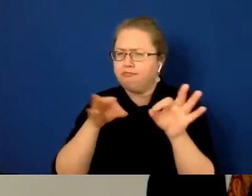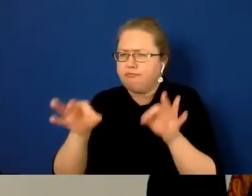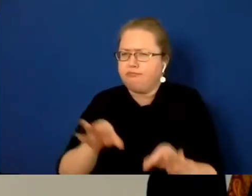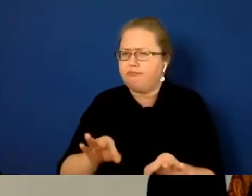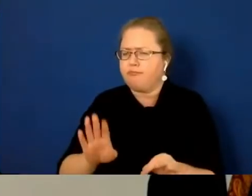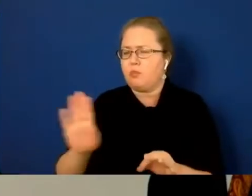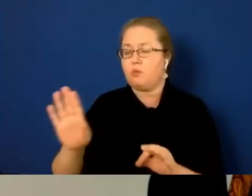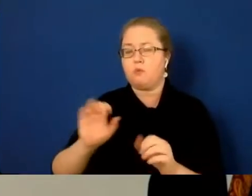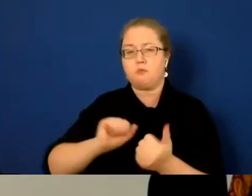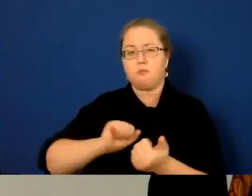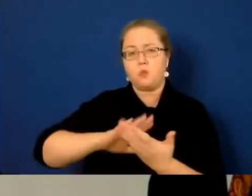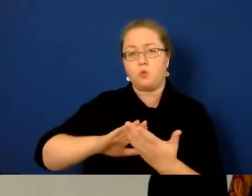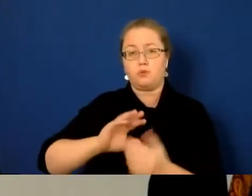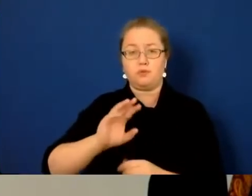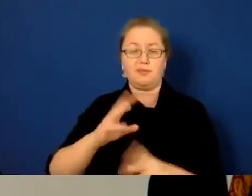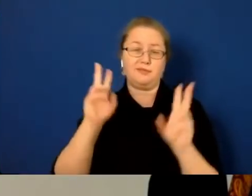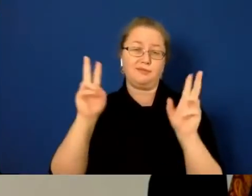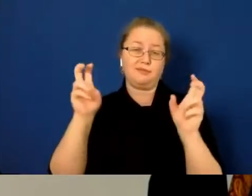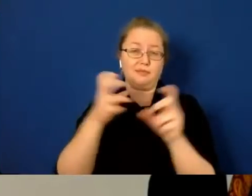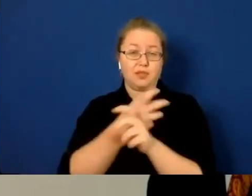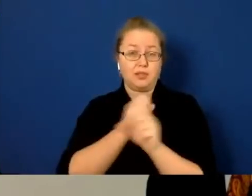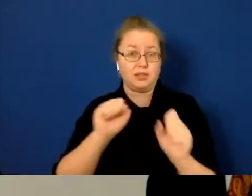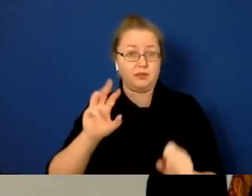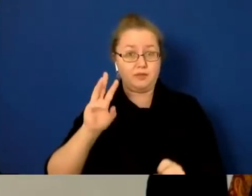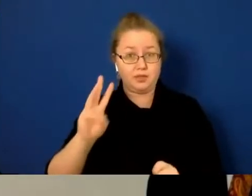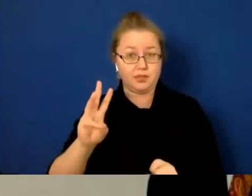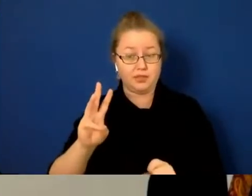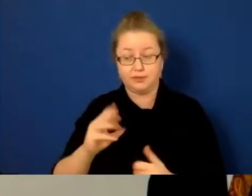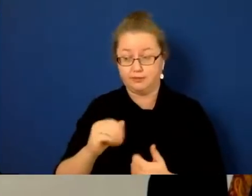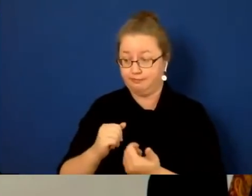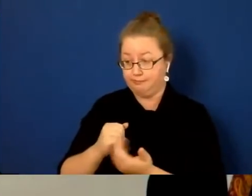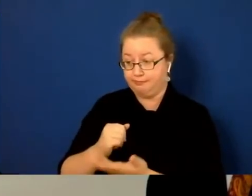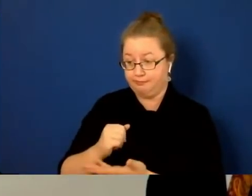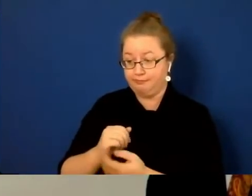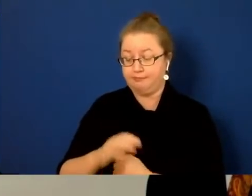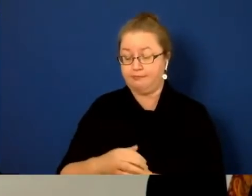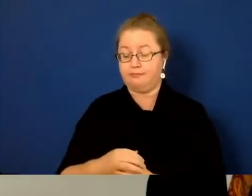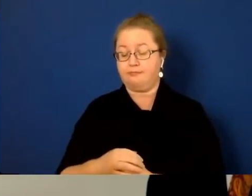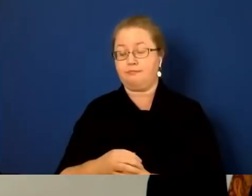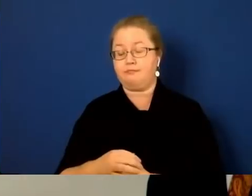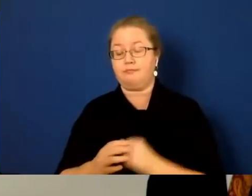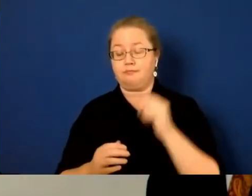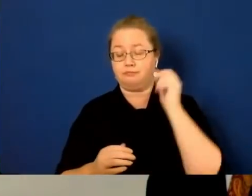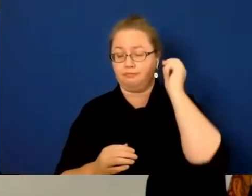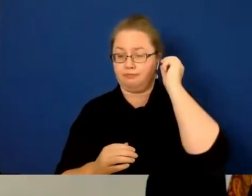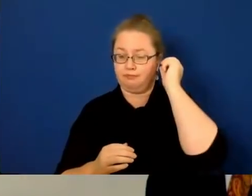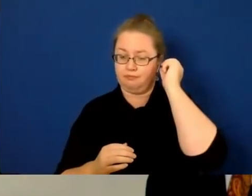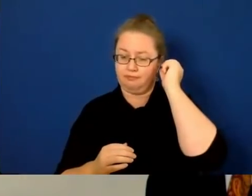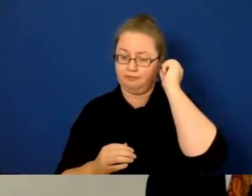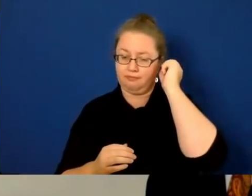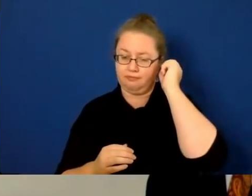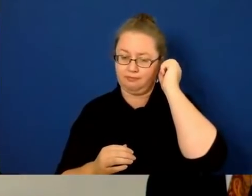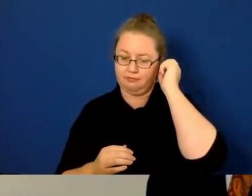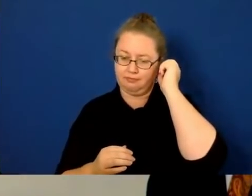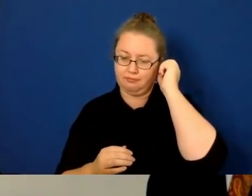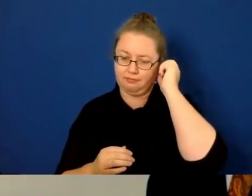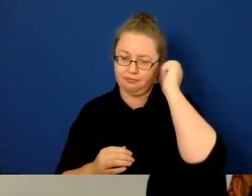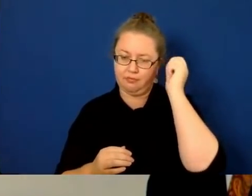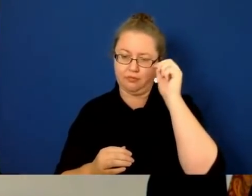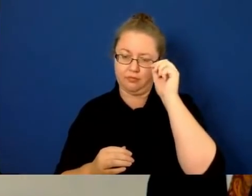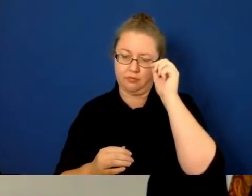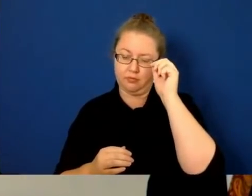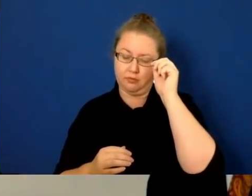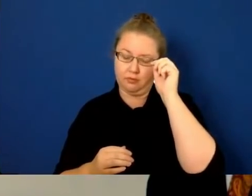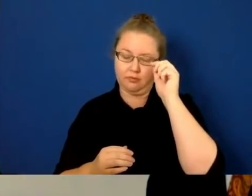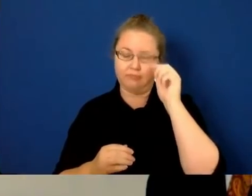some confusion about how people in the Fraser Health region should treat their safe sick. You seemed to indicate earlier this week that there were